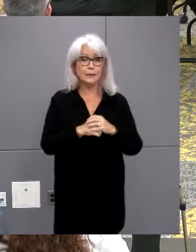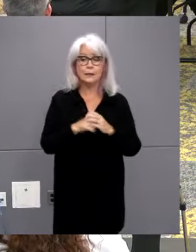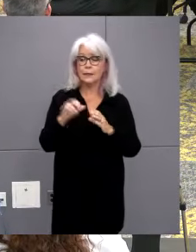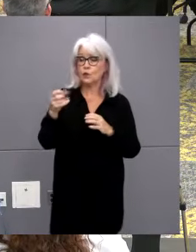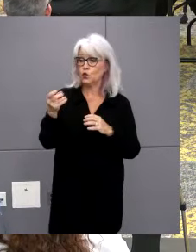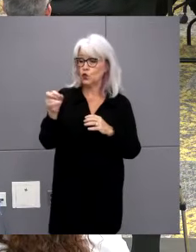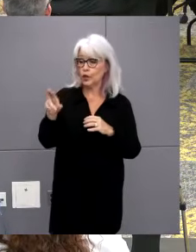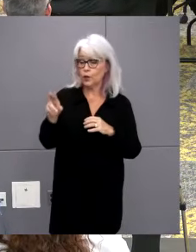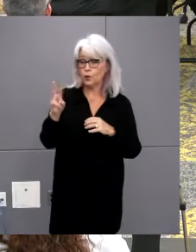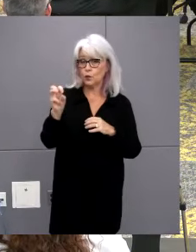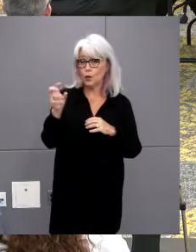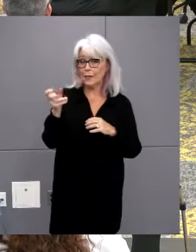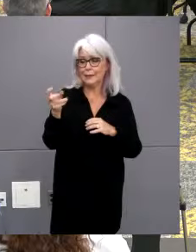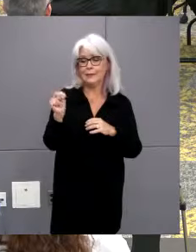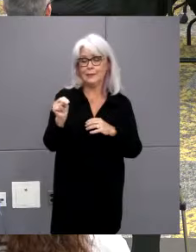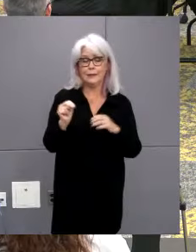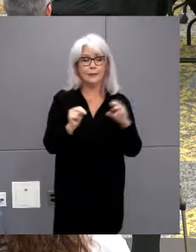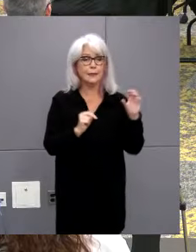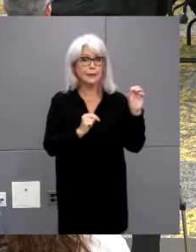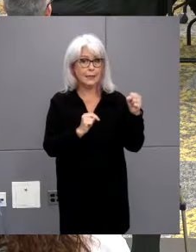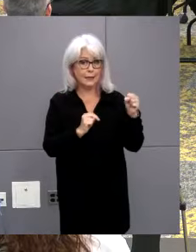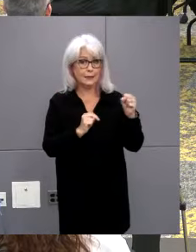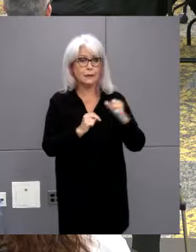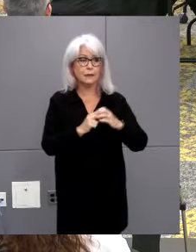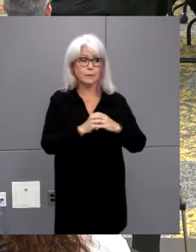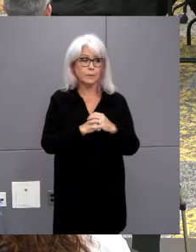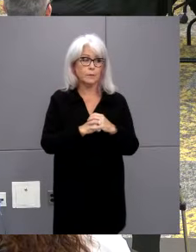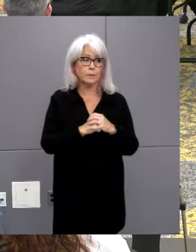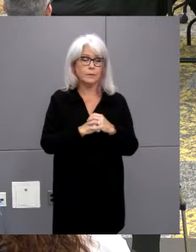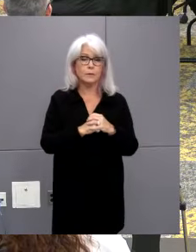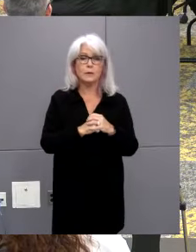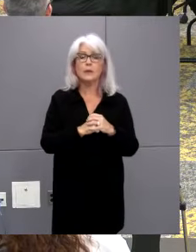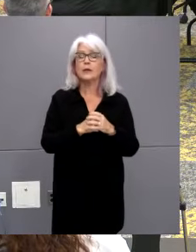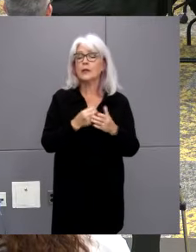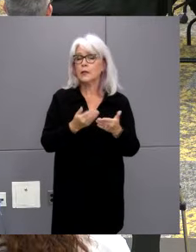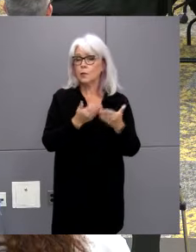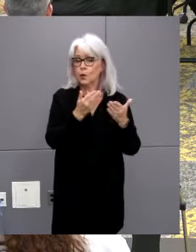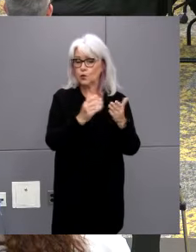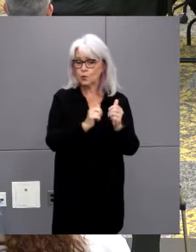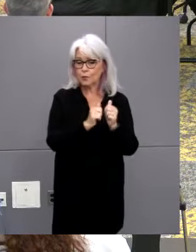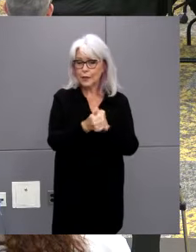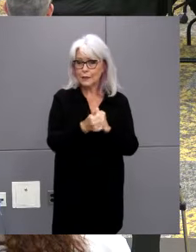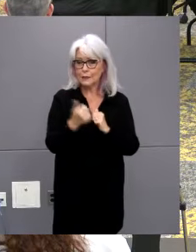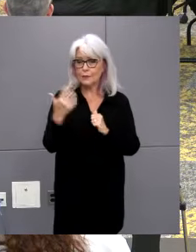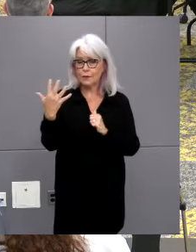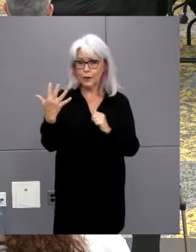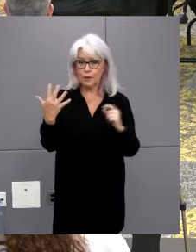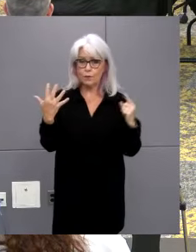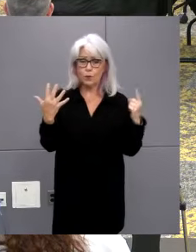Chair Swanson? Yes. The motion passes 5-1.